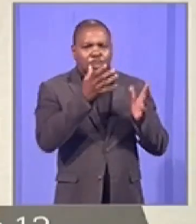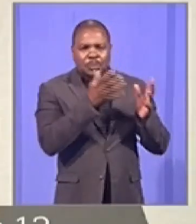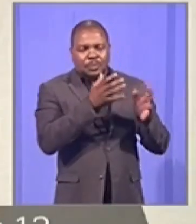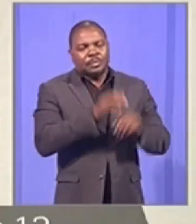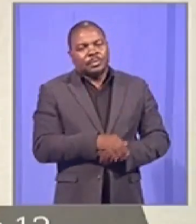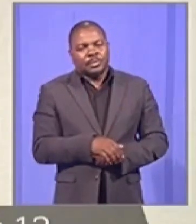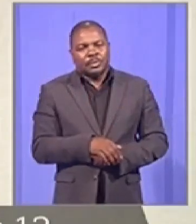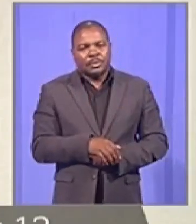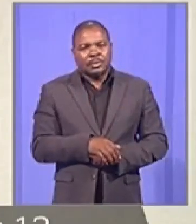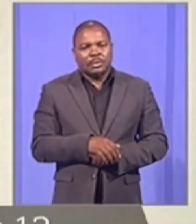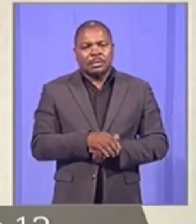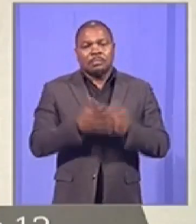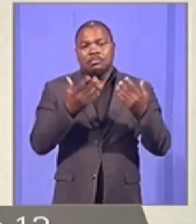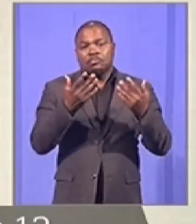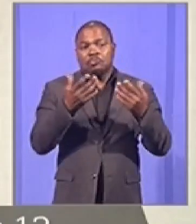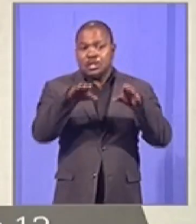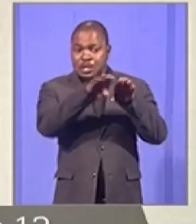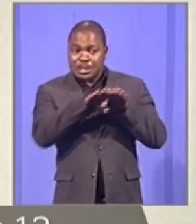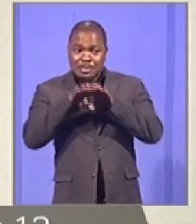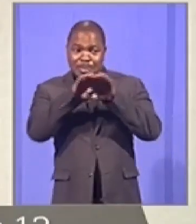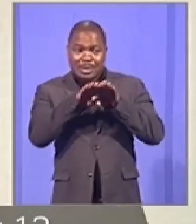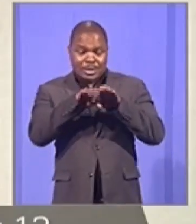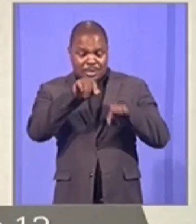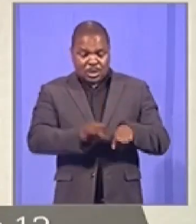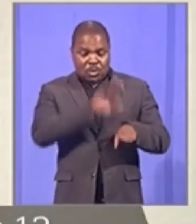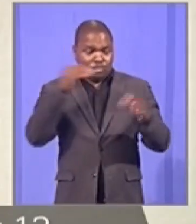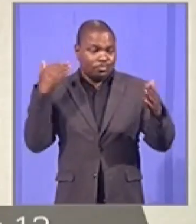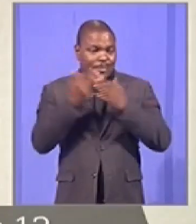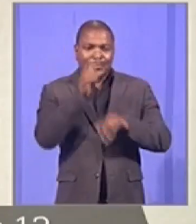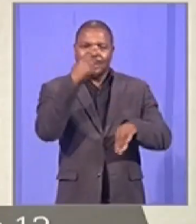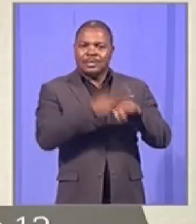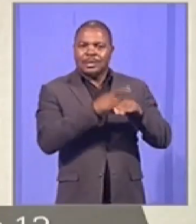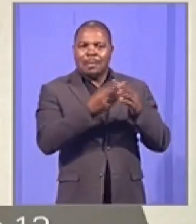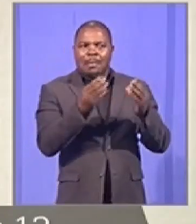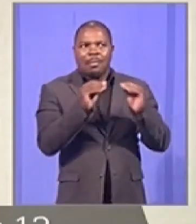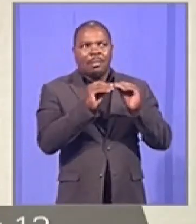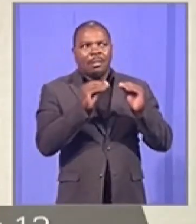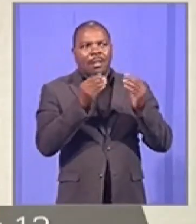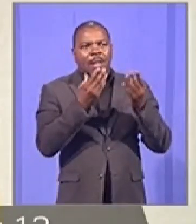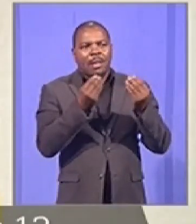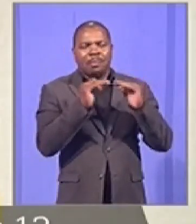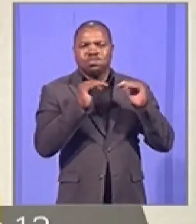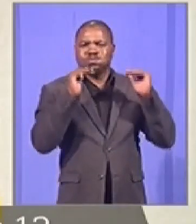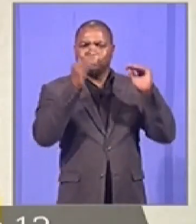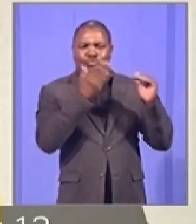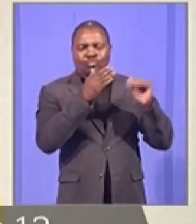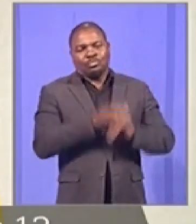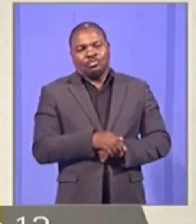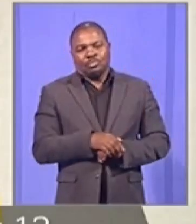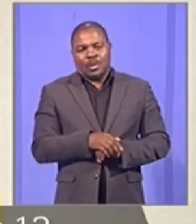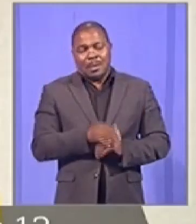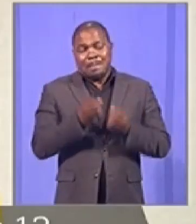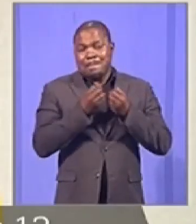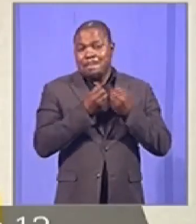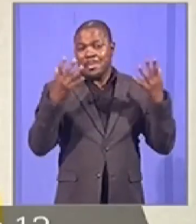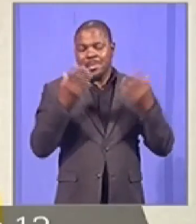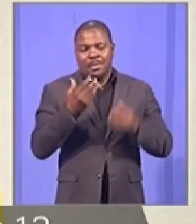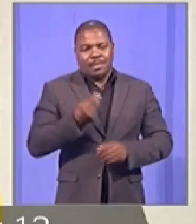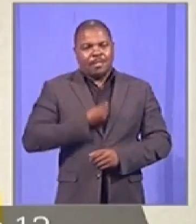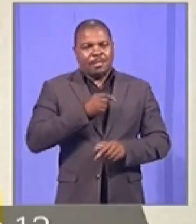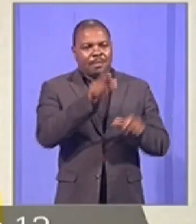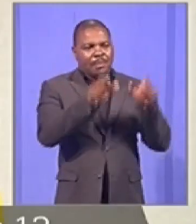ever since the dawn of democracy in our country, and indeed in the history of South Africa. To have so many young